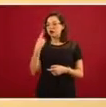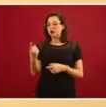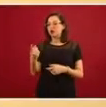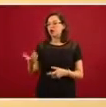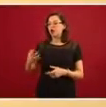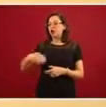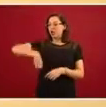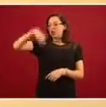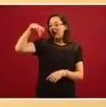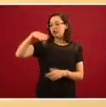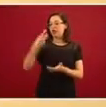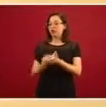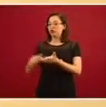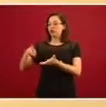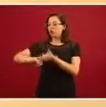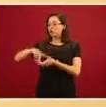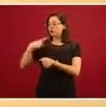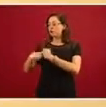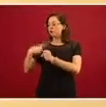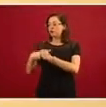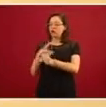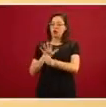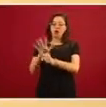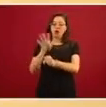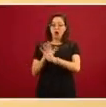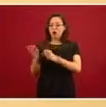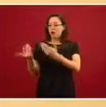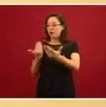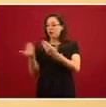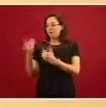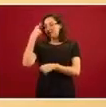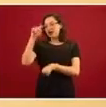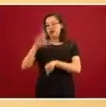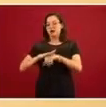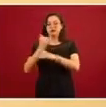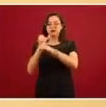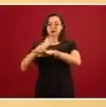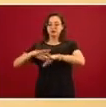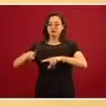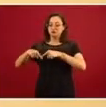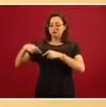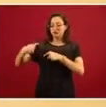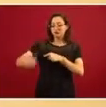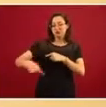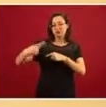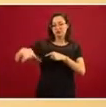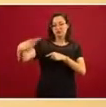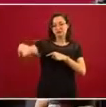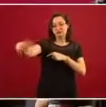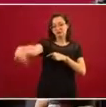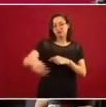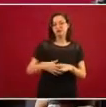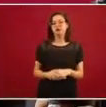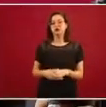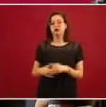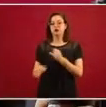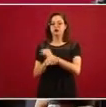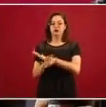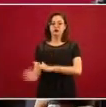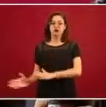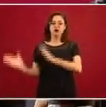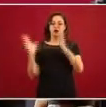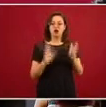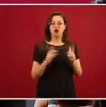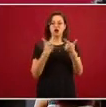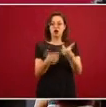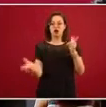senior citizens, they also presented some comorbidity factors such as diabetes, hypertension, obesity, etc.